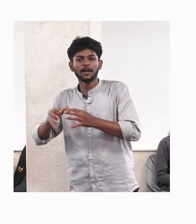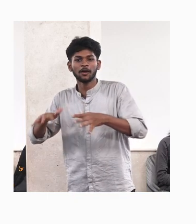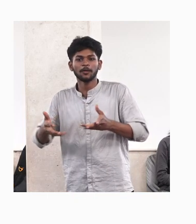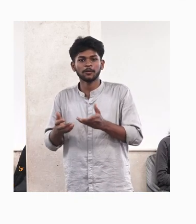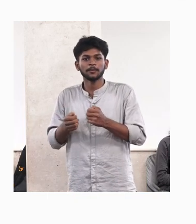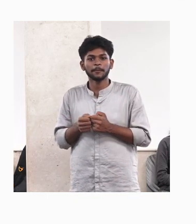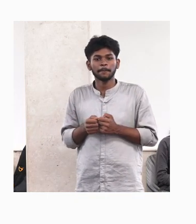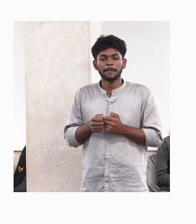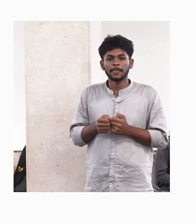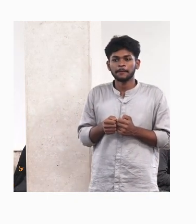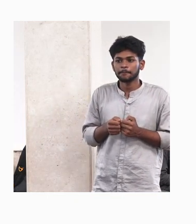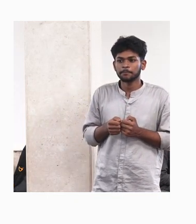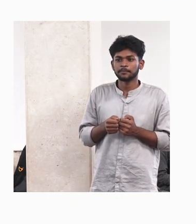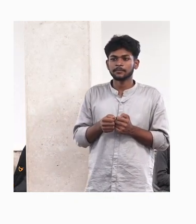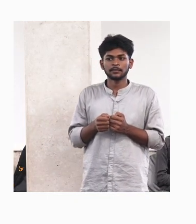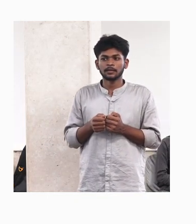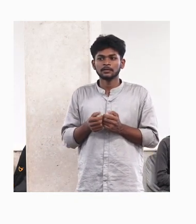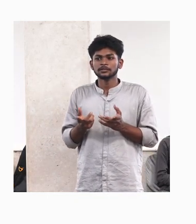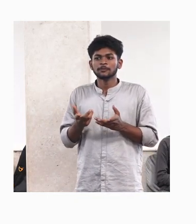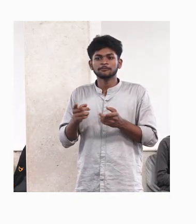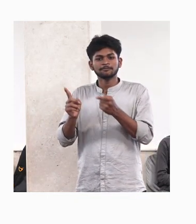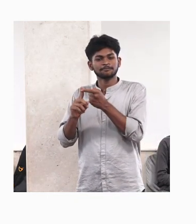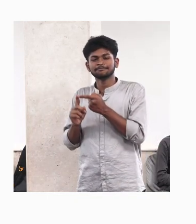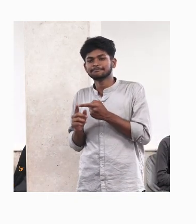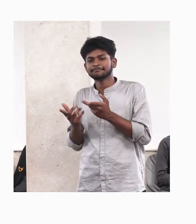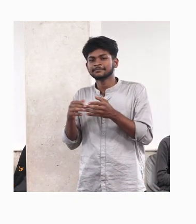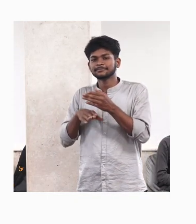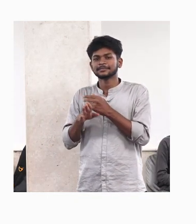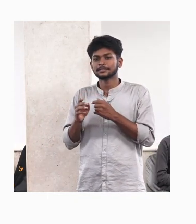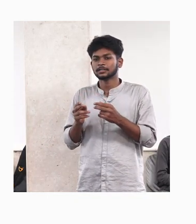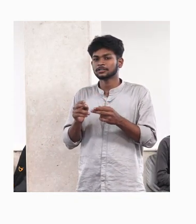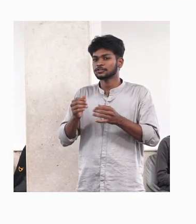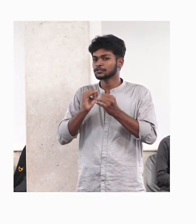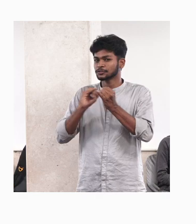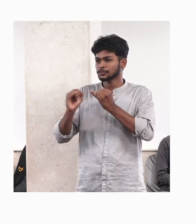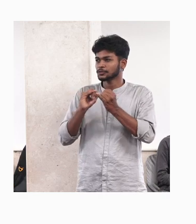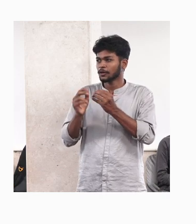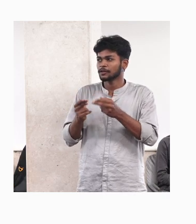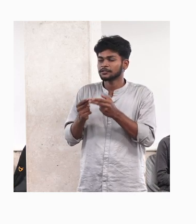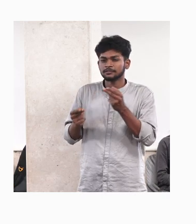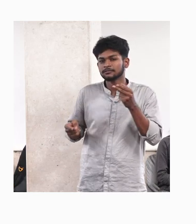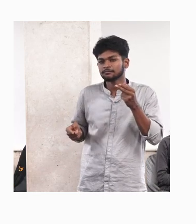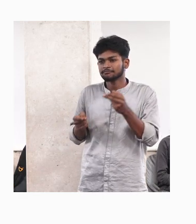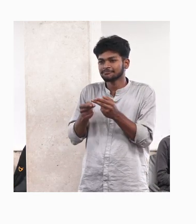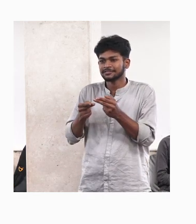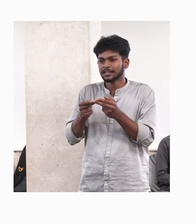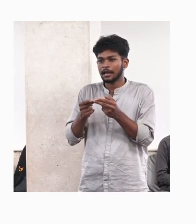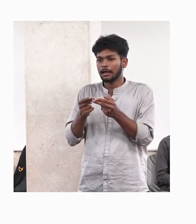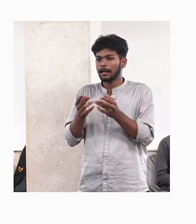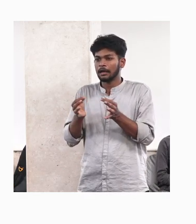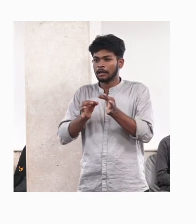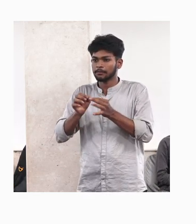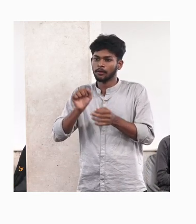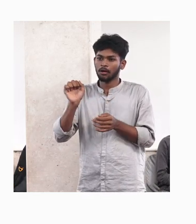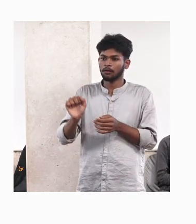client. There are normally two parts. One is the narrative, the story that is told through